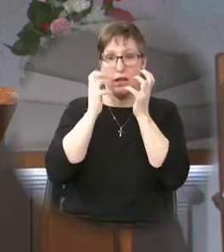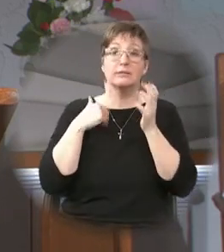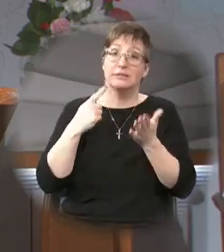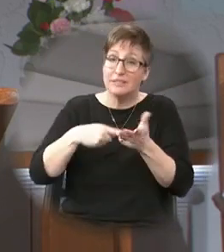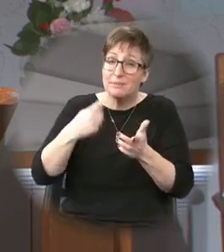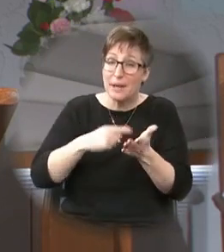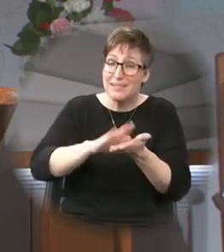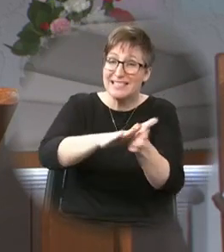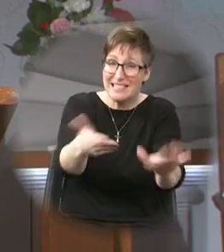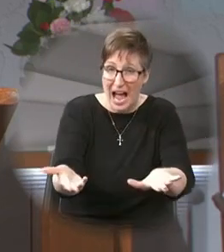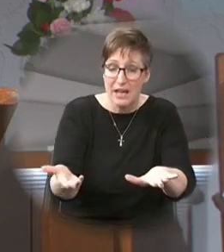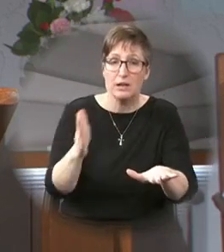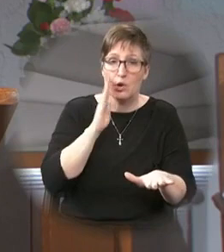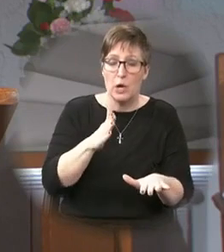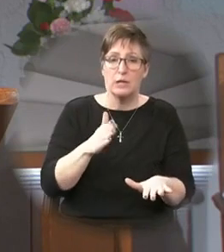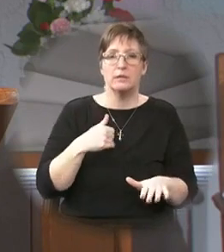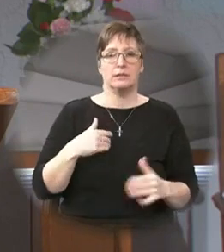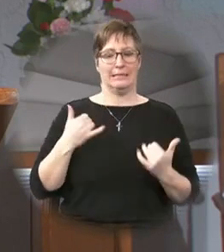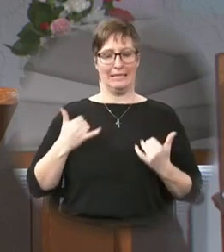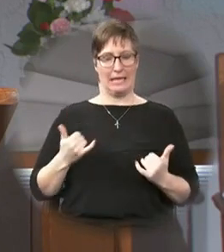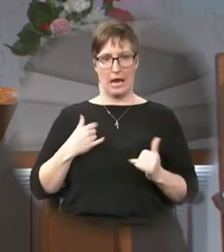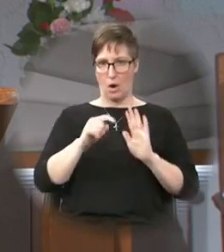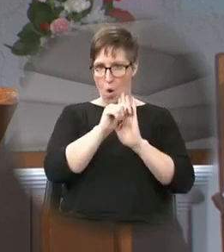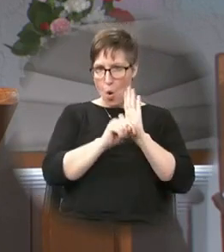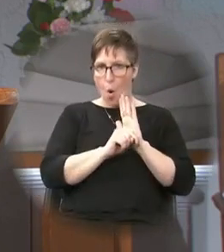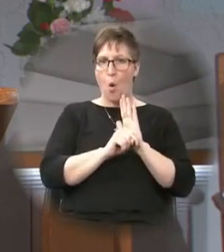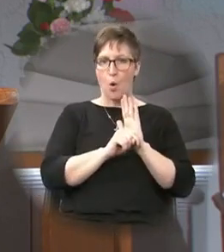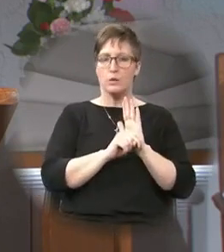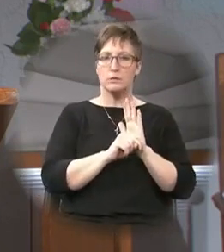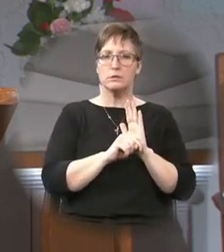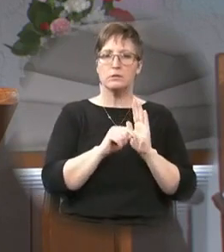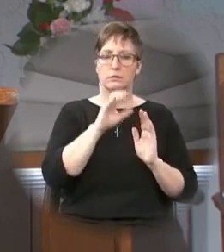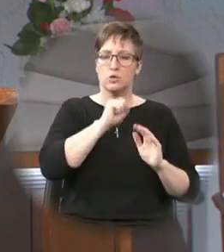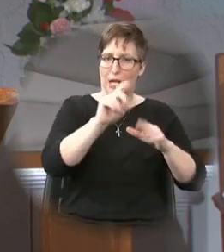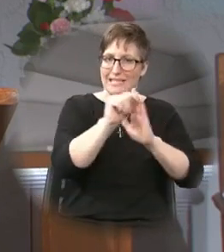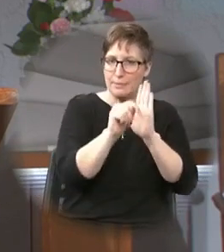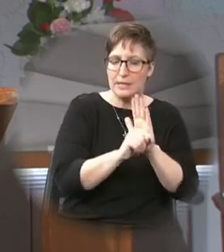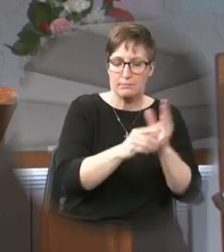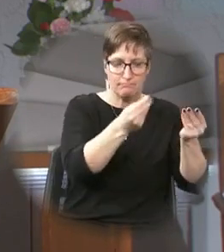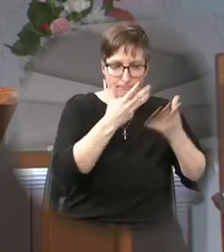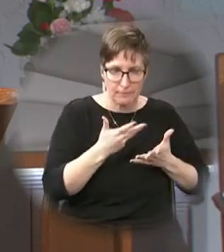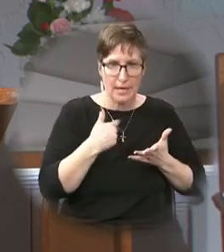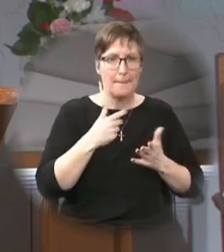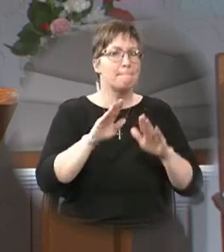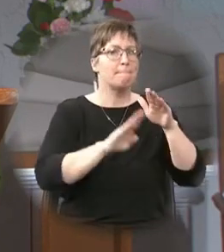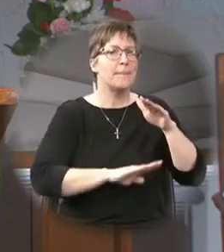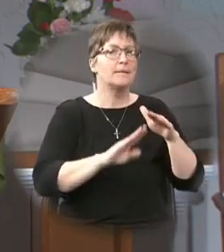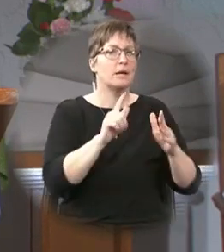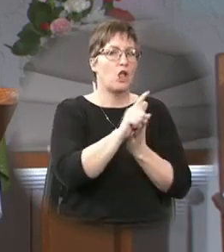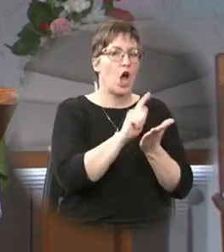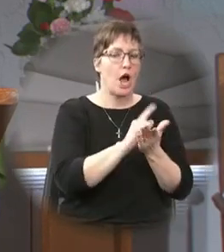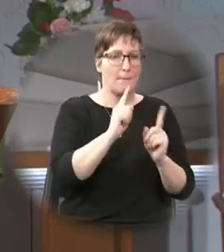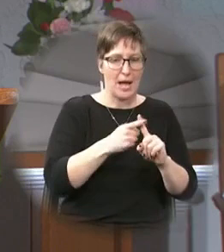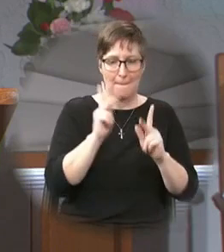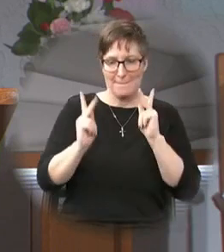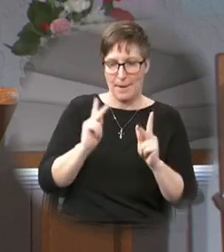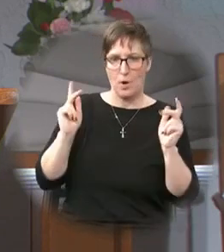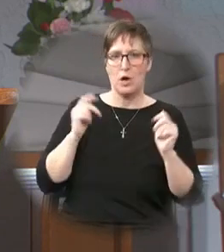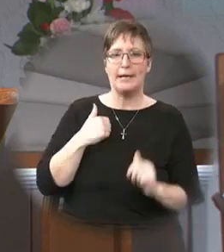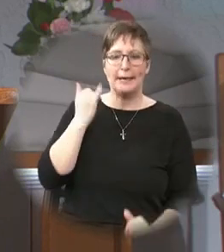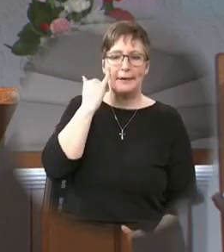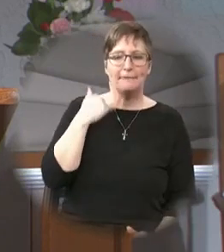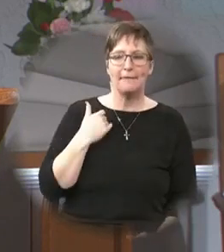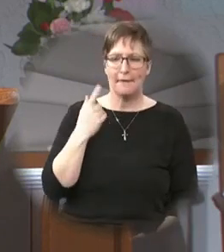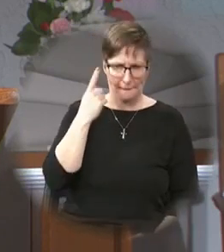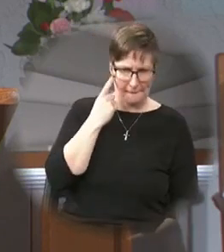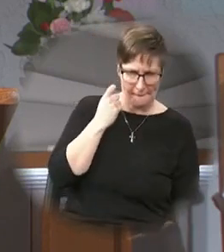the church gives us a few verses from the Old Testament book of Leviticus, which give the basic laws governing a person suspected